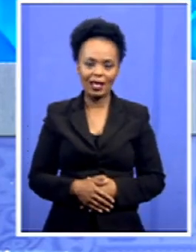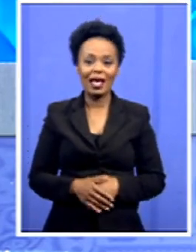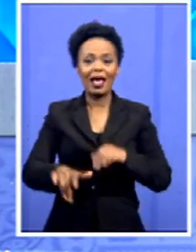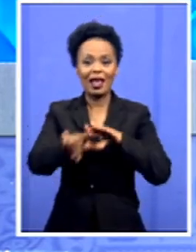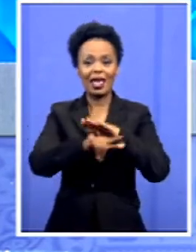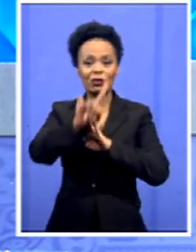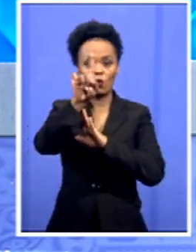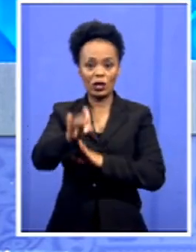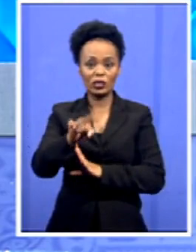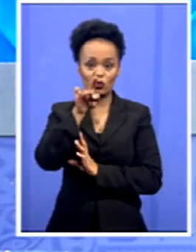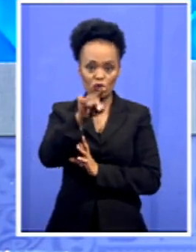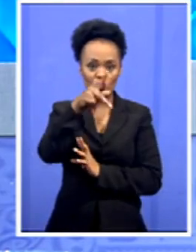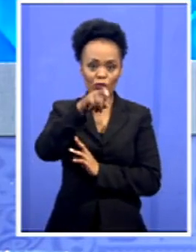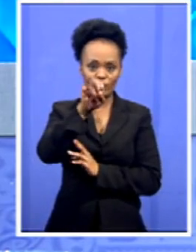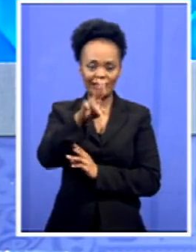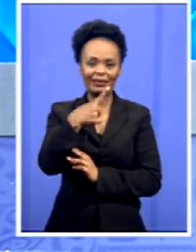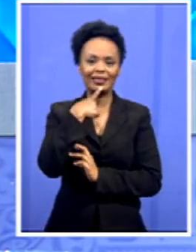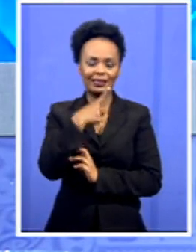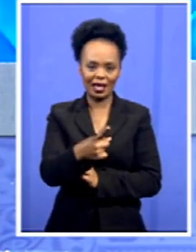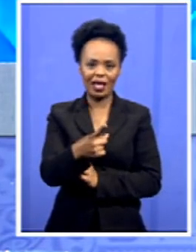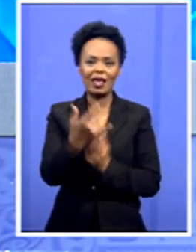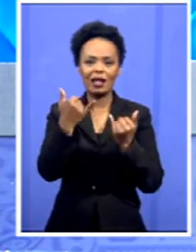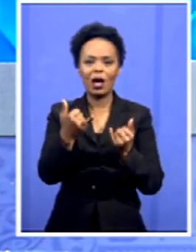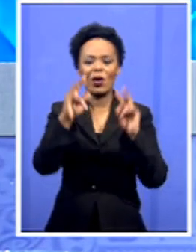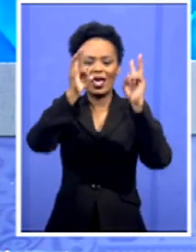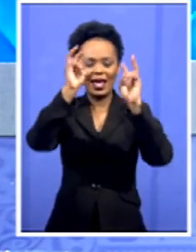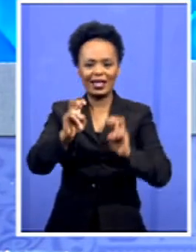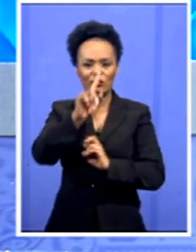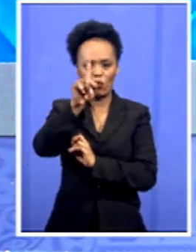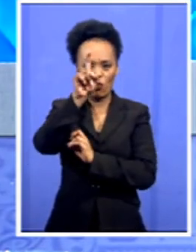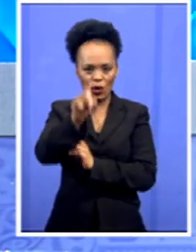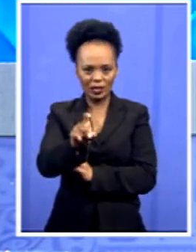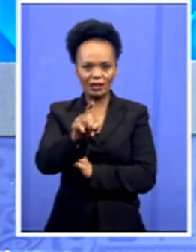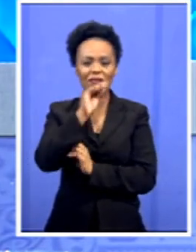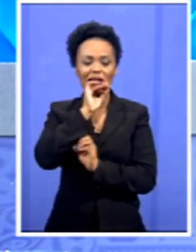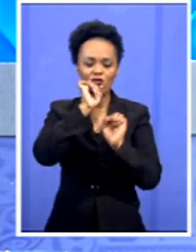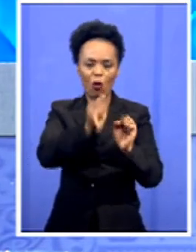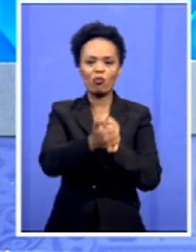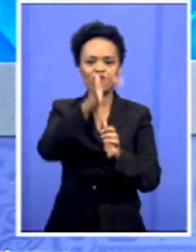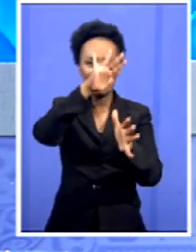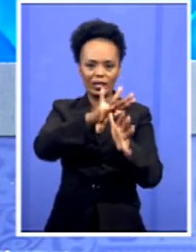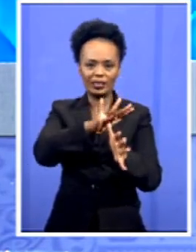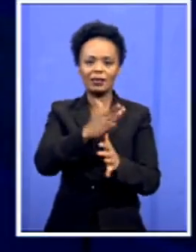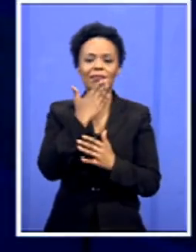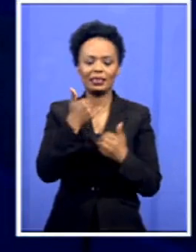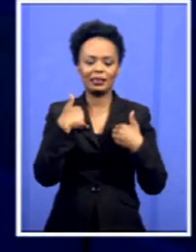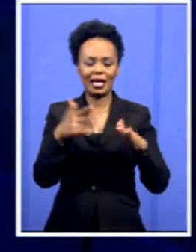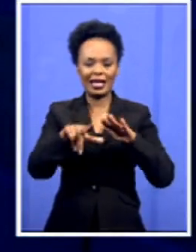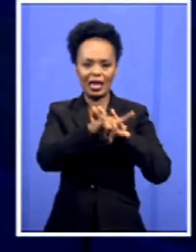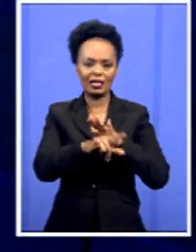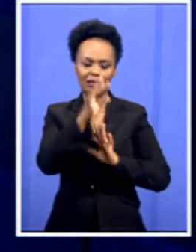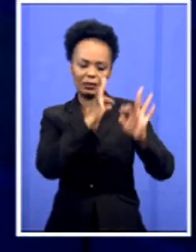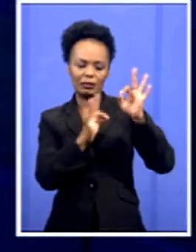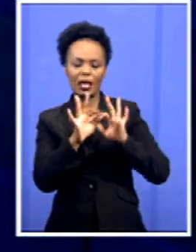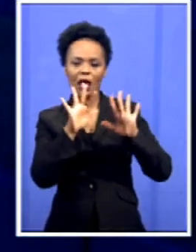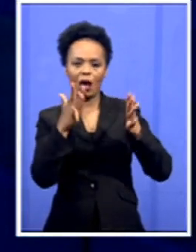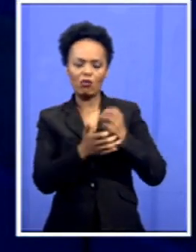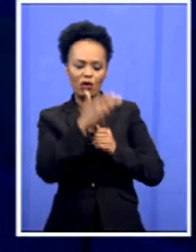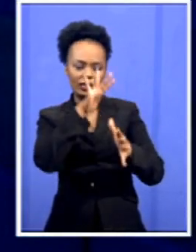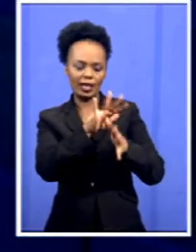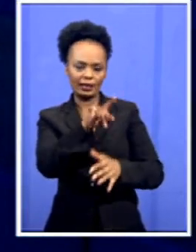because you say that, along with the energy question, are going to be your priorities. Let's start with land. Yes. Look, we